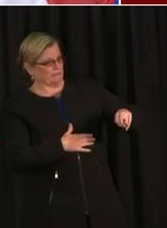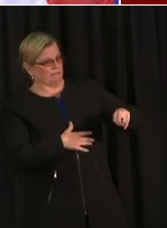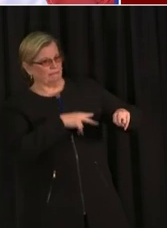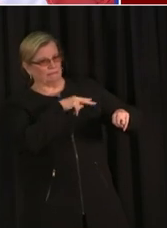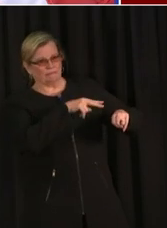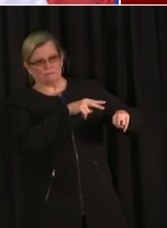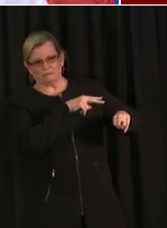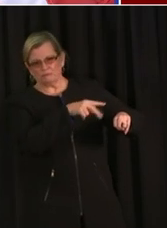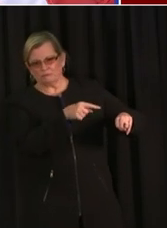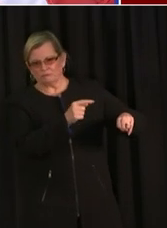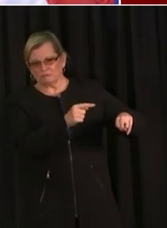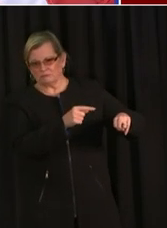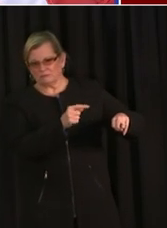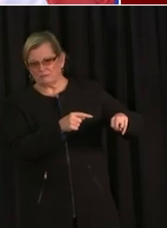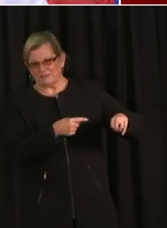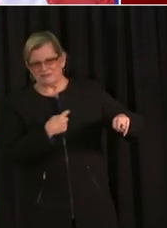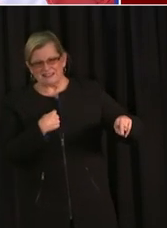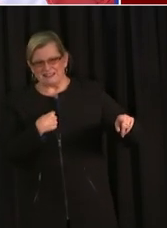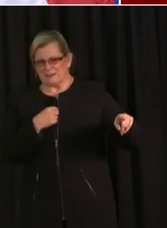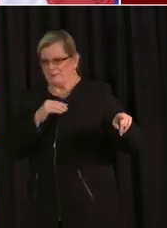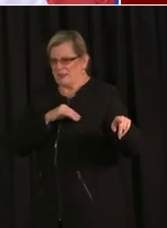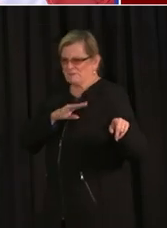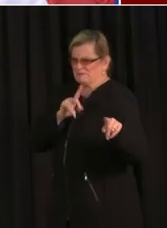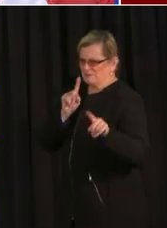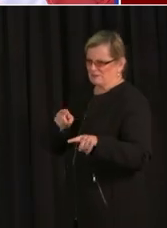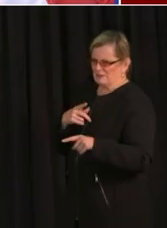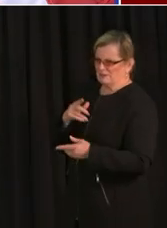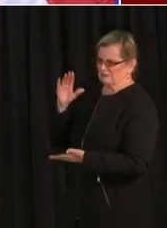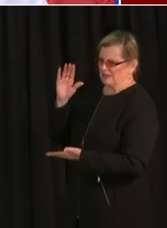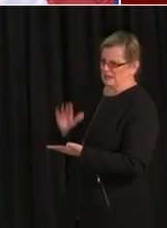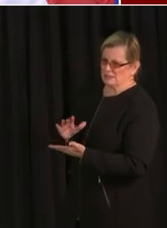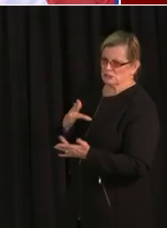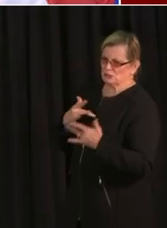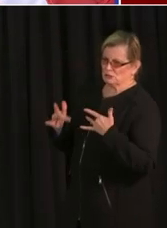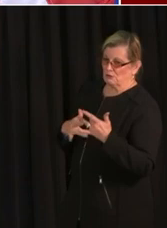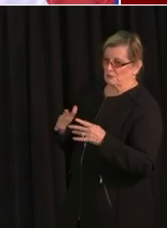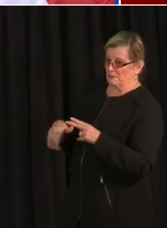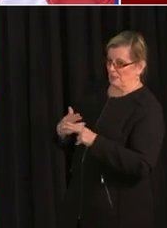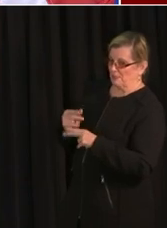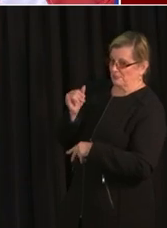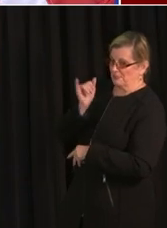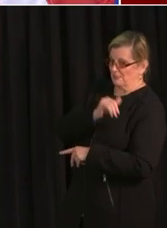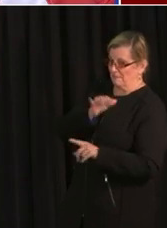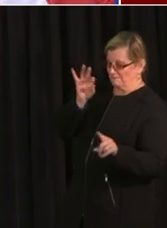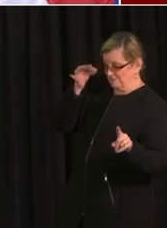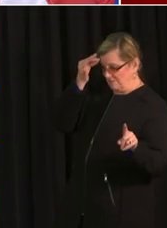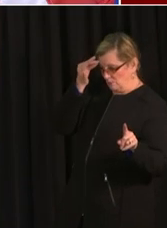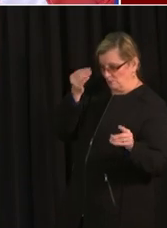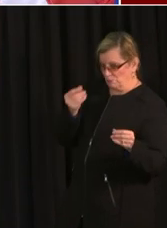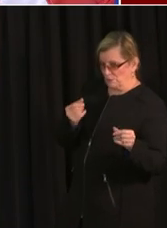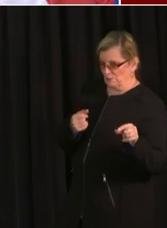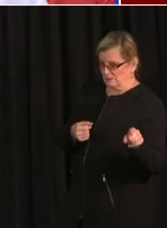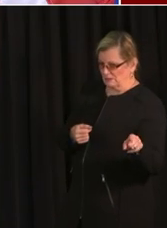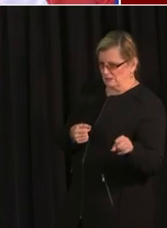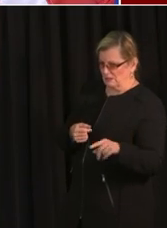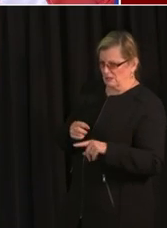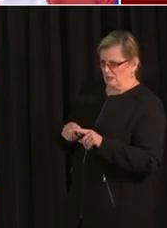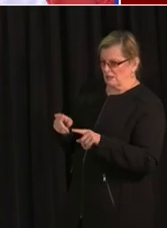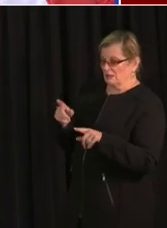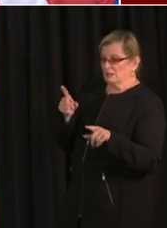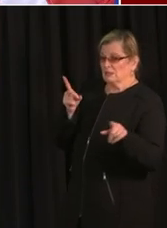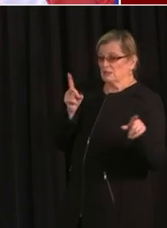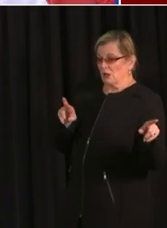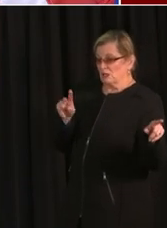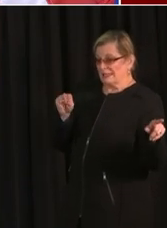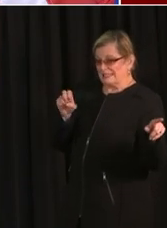Yes. I think that we would be less concerned about that, but Dr. Nesbitt stays in touch with the attending physician